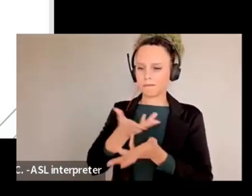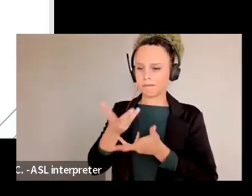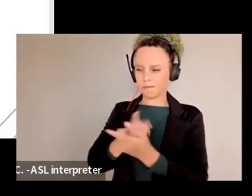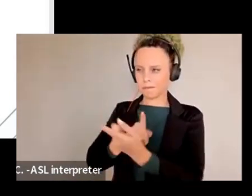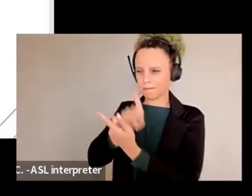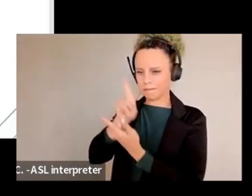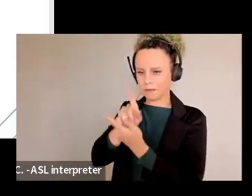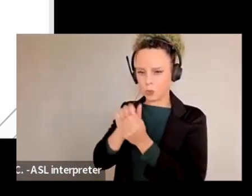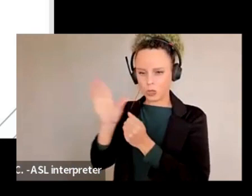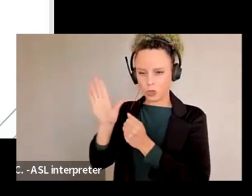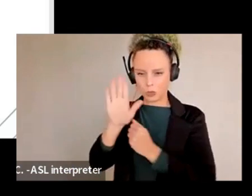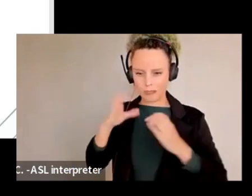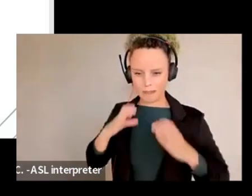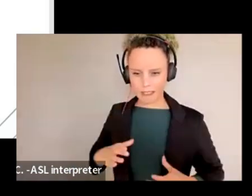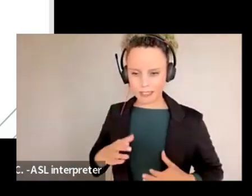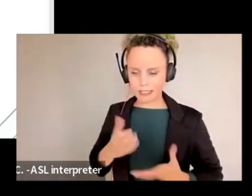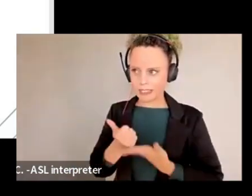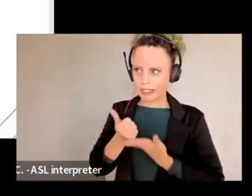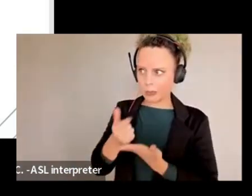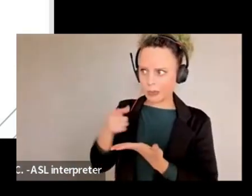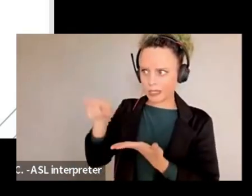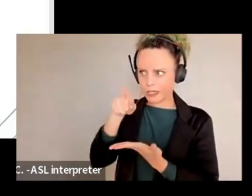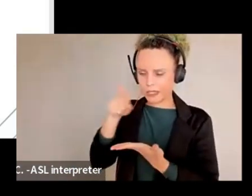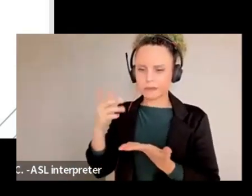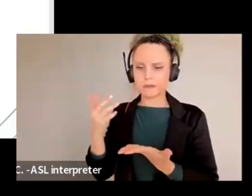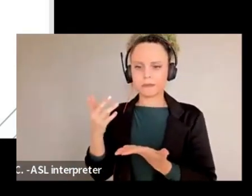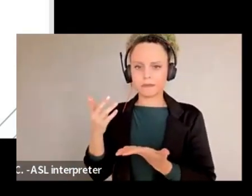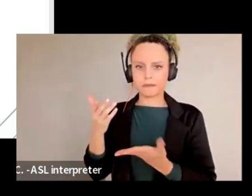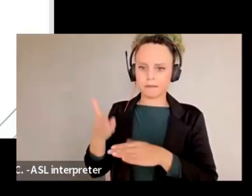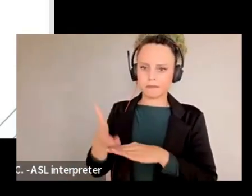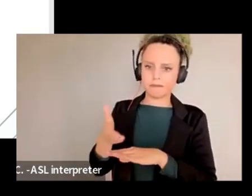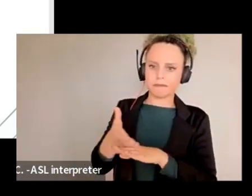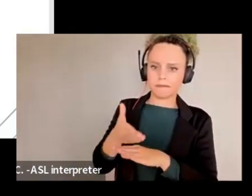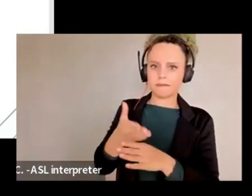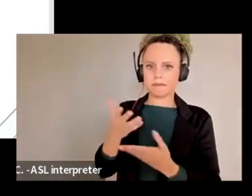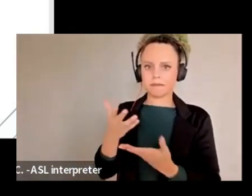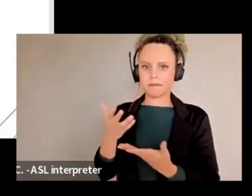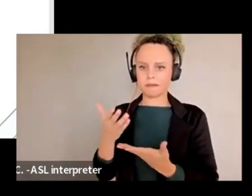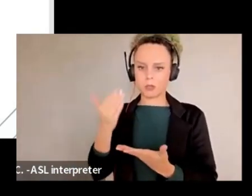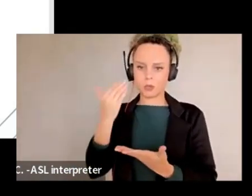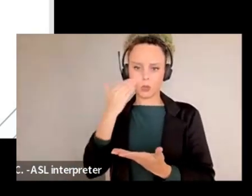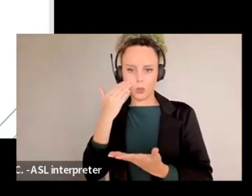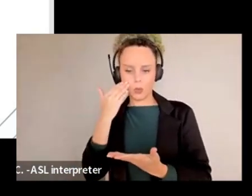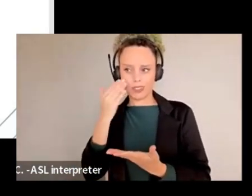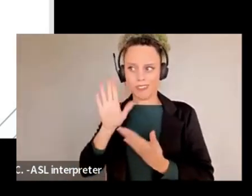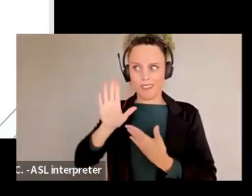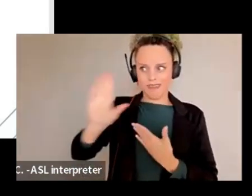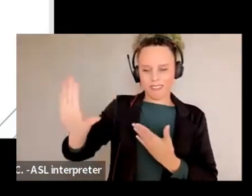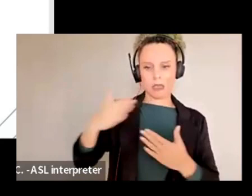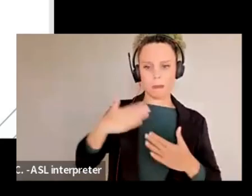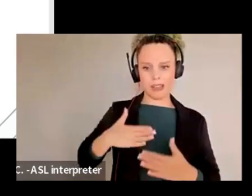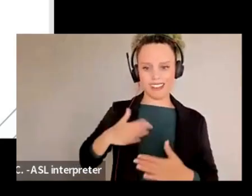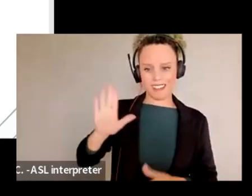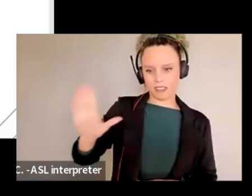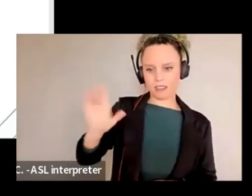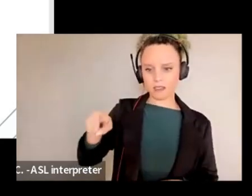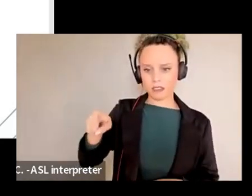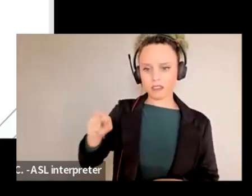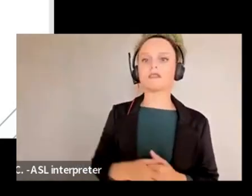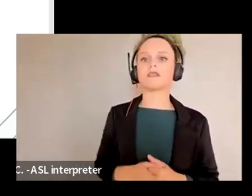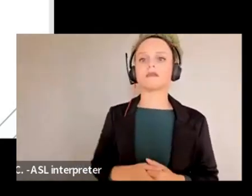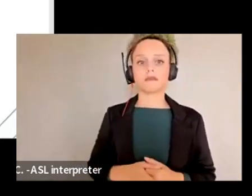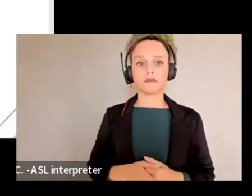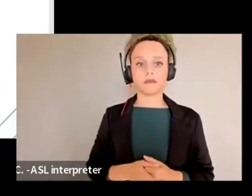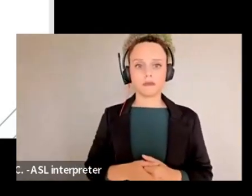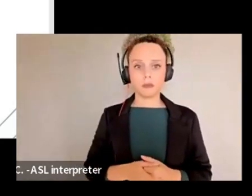that can change the color of urine. So really it's working one-on-one with your clients to help them try